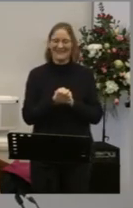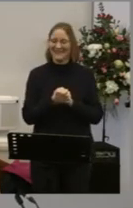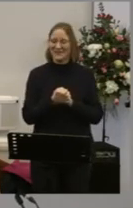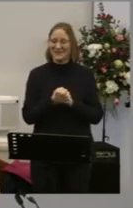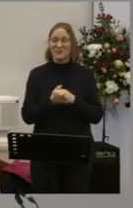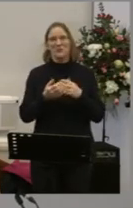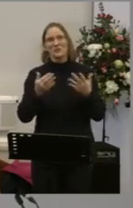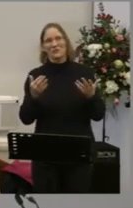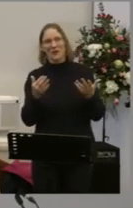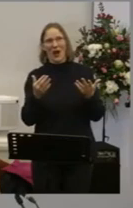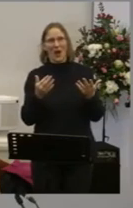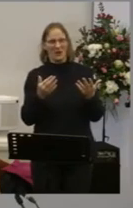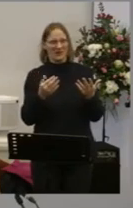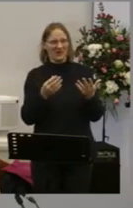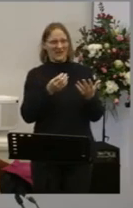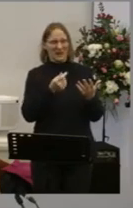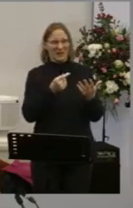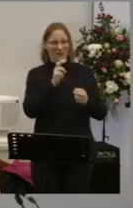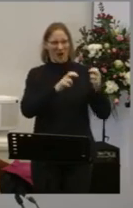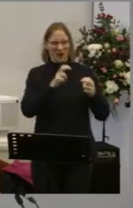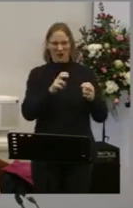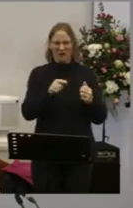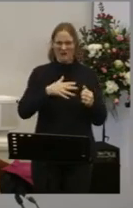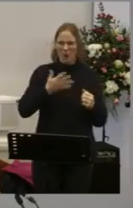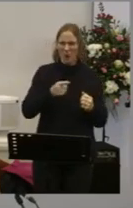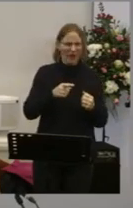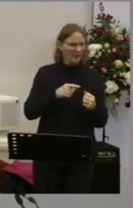And so there was a small argument between ourselves As to who would have the vegan one